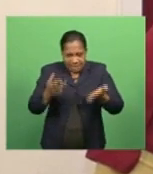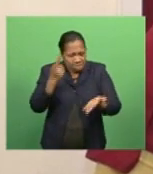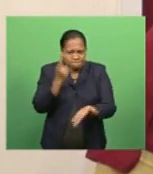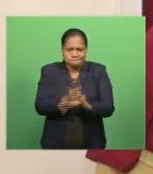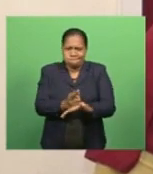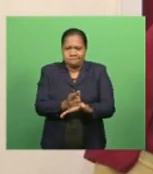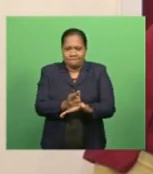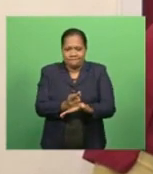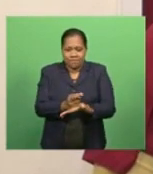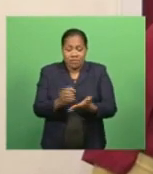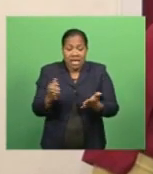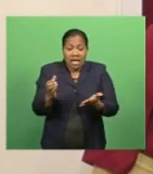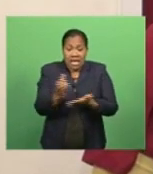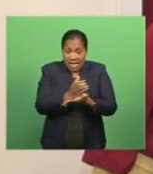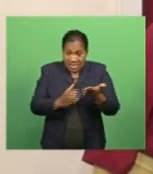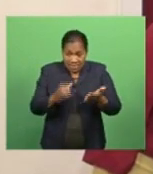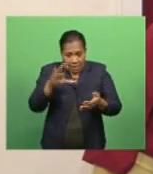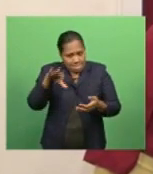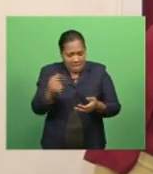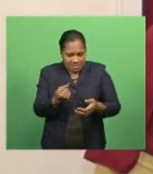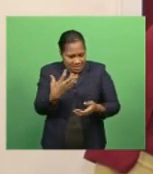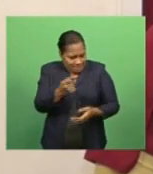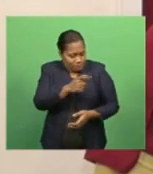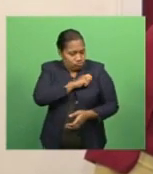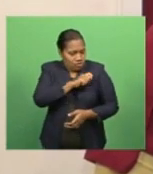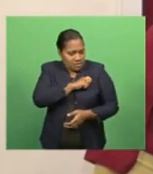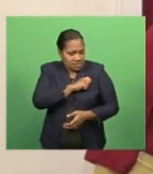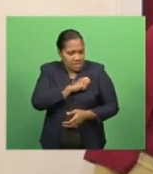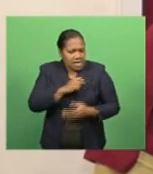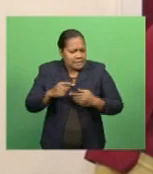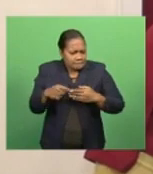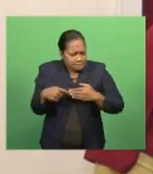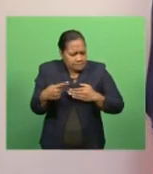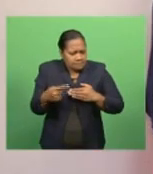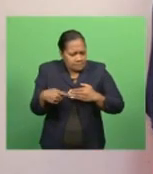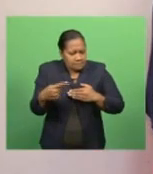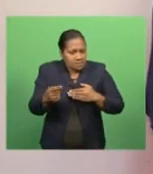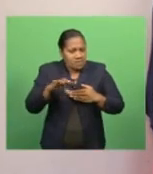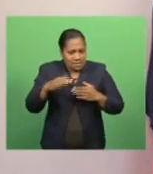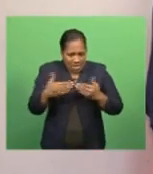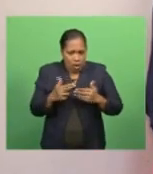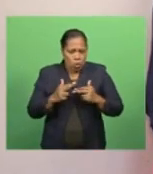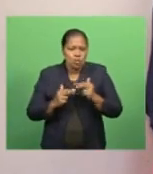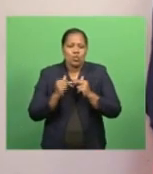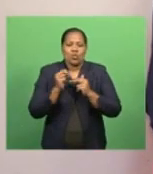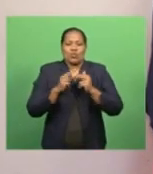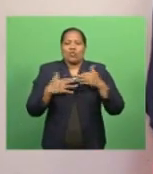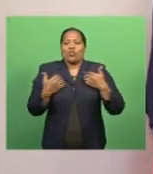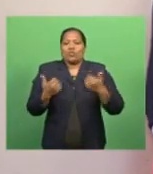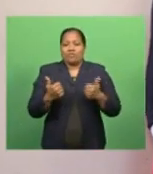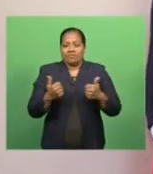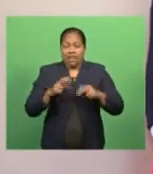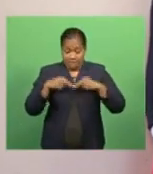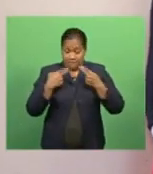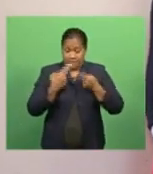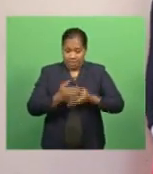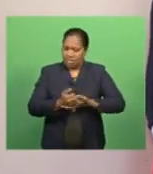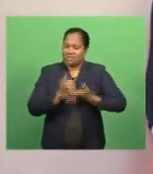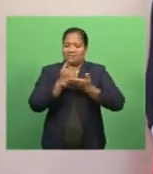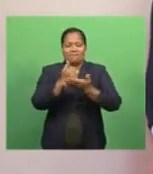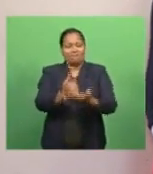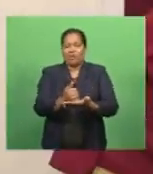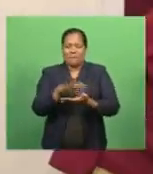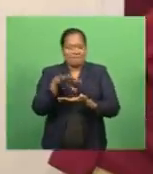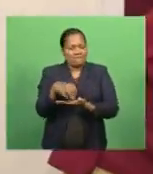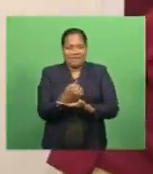customers have to build the trust in you. It took time, but it has built up. Azam believes family support is what has gotten her to